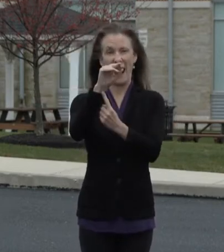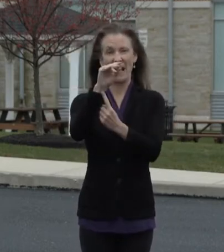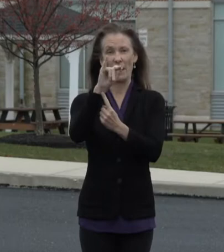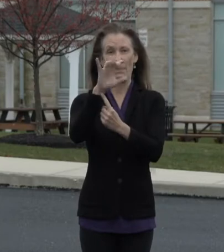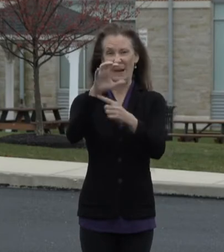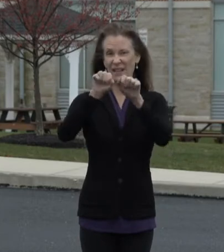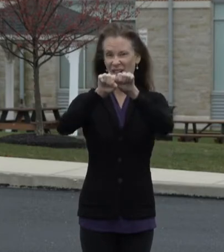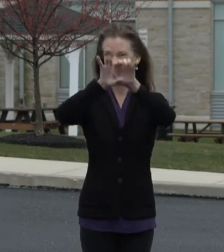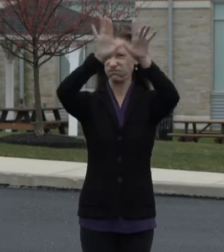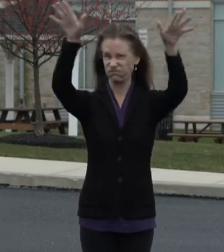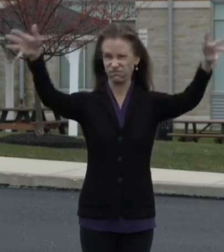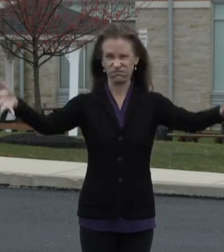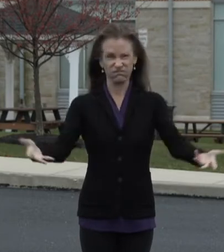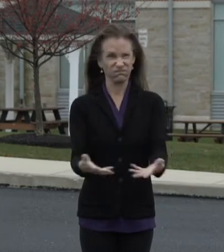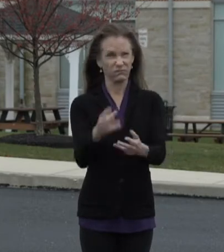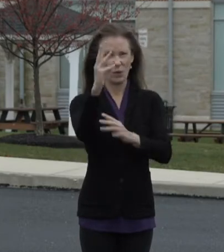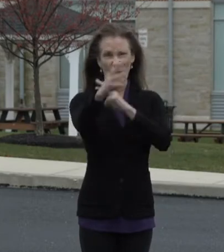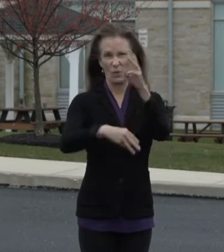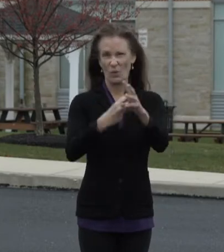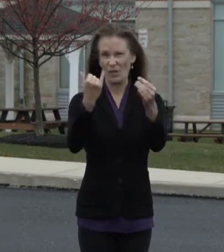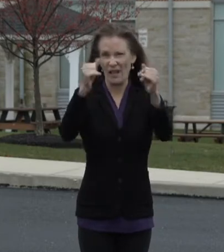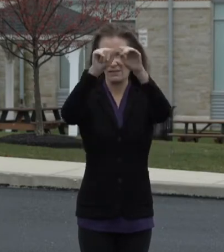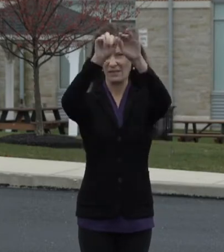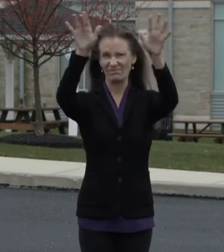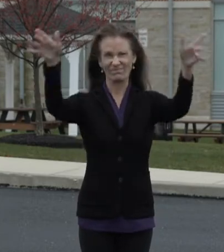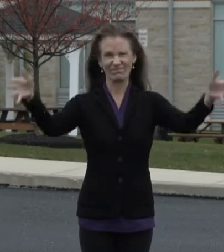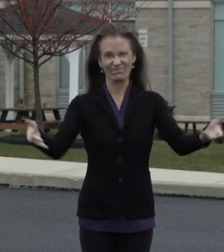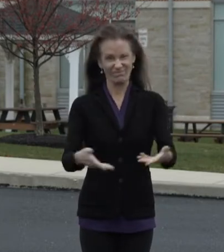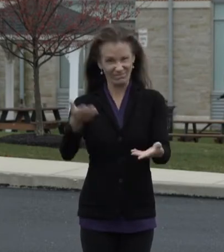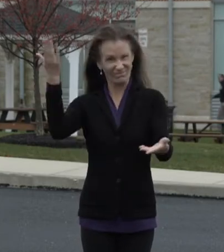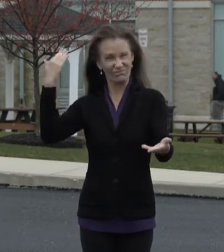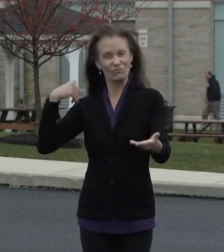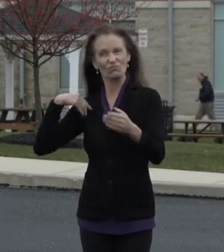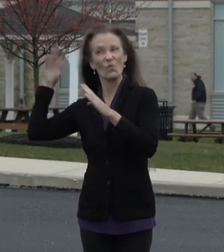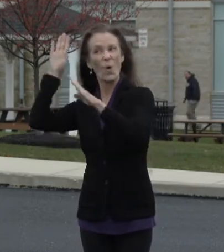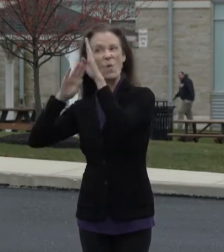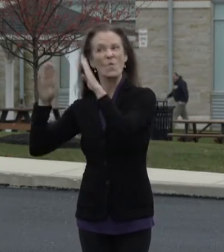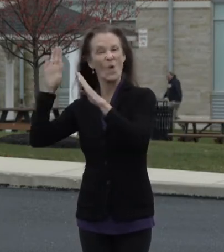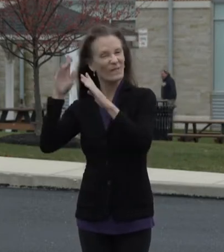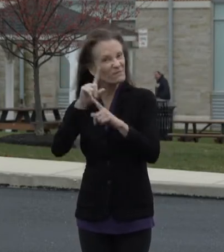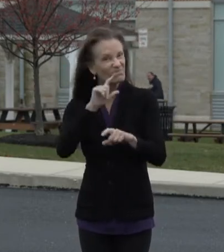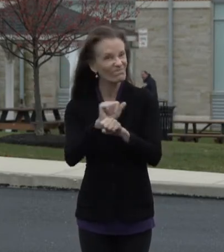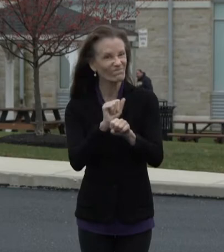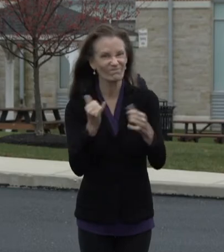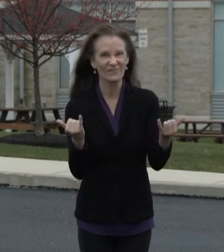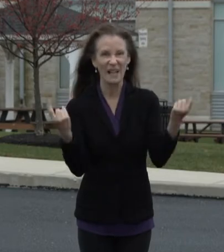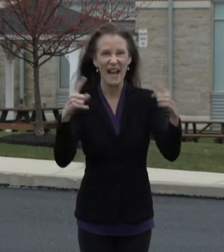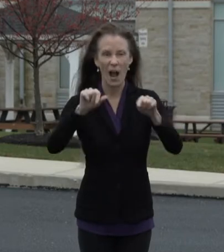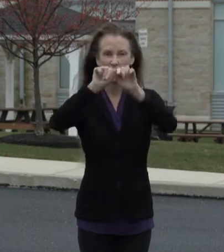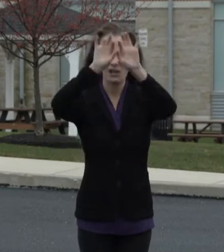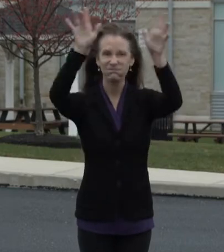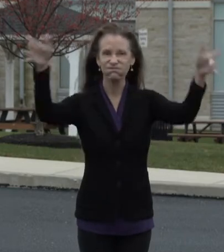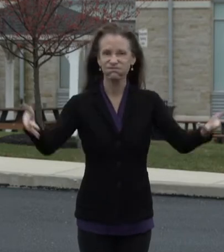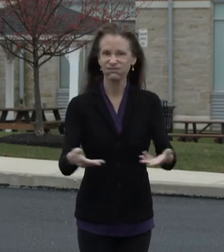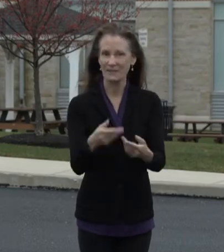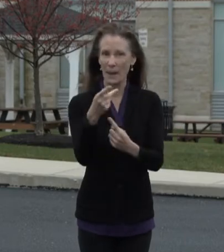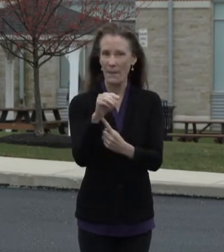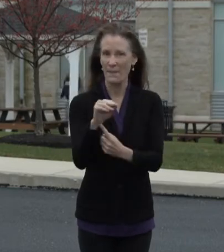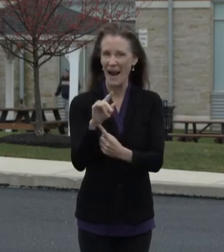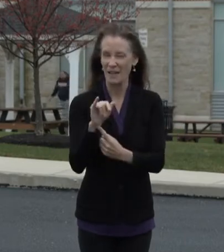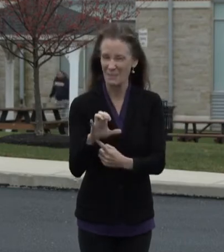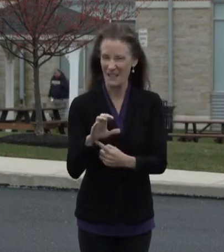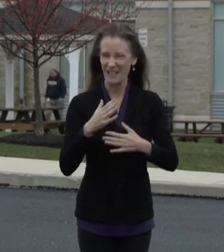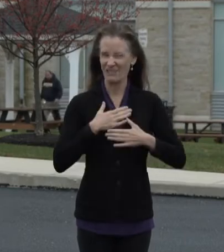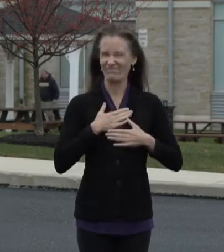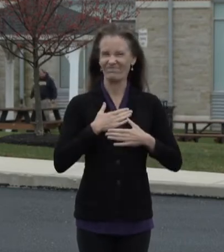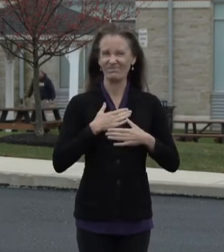worst fears have been realized, and that has come to bear. As you well know, and as I'll be talking about in a